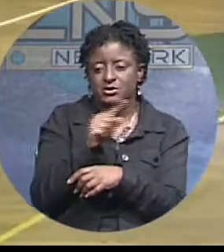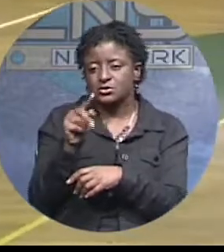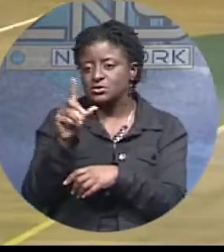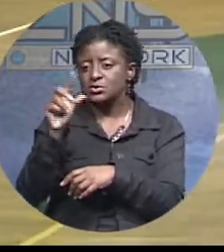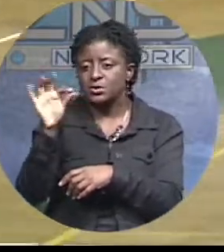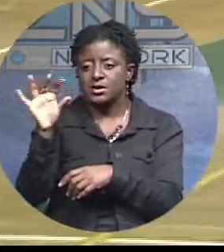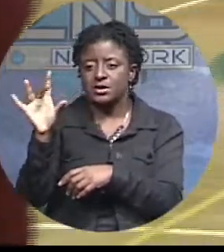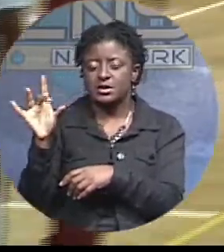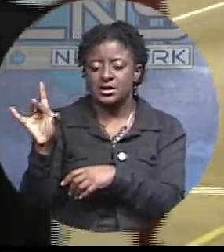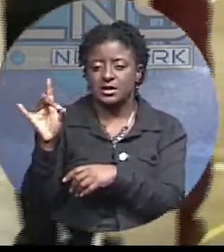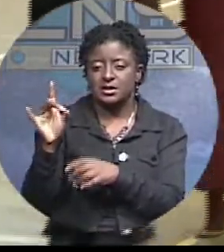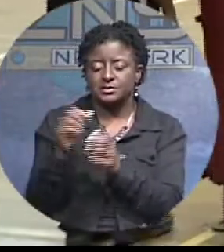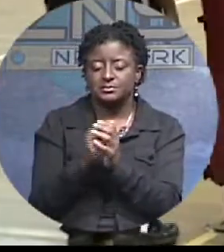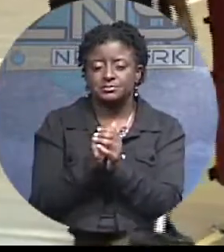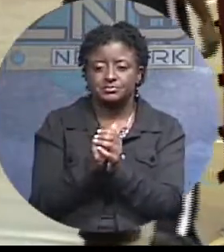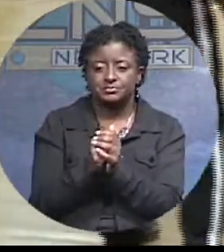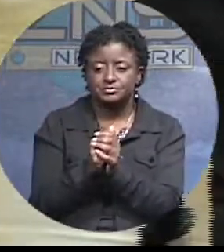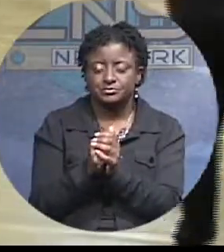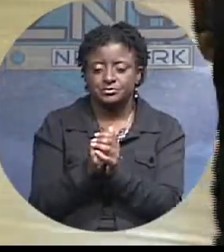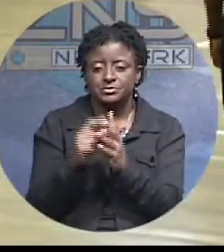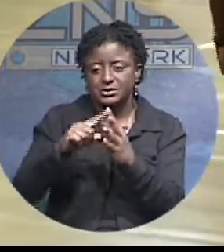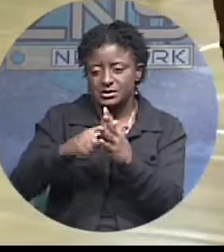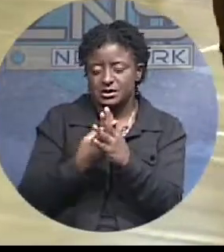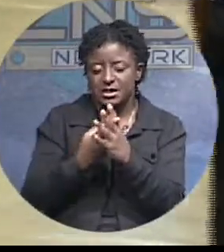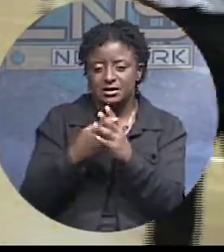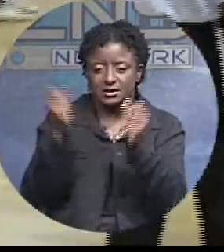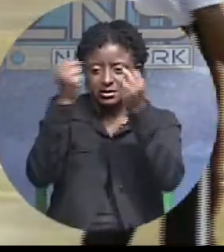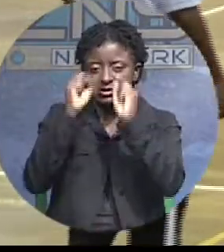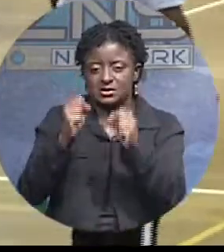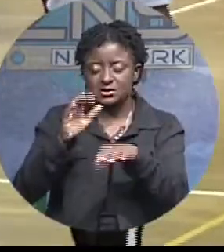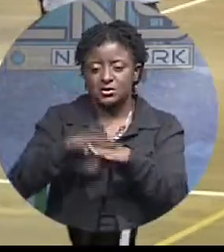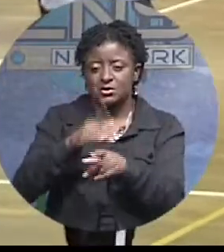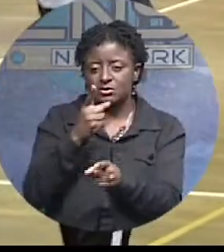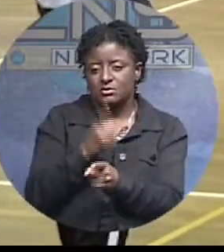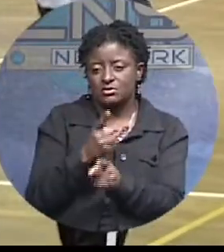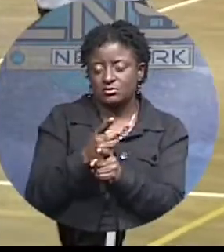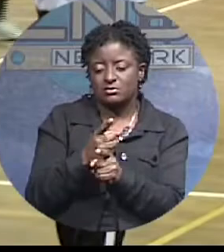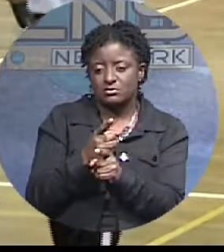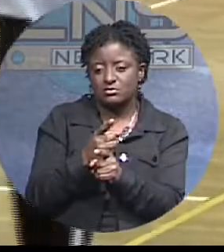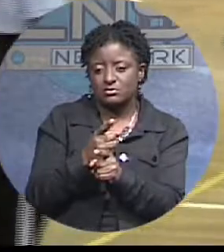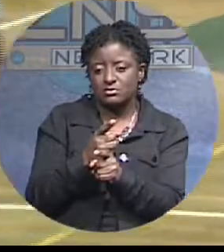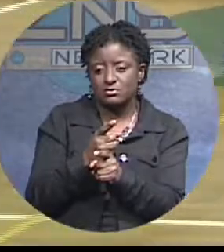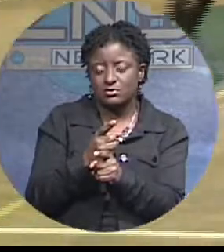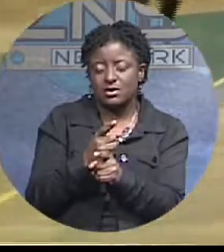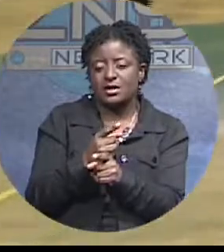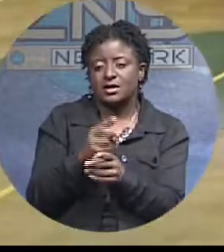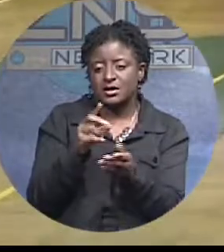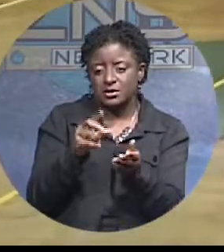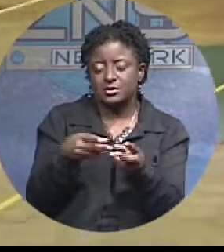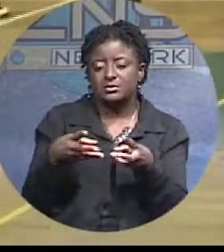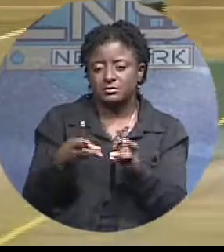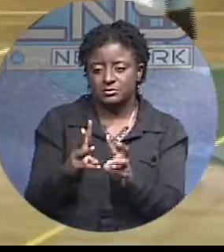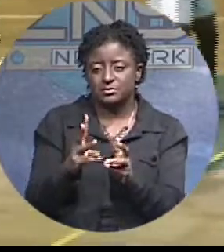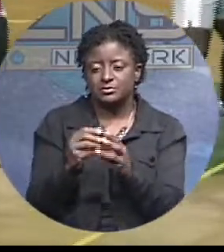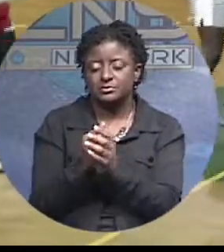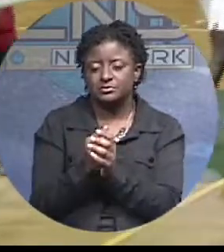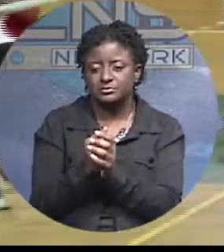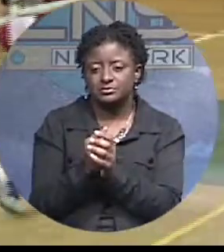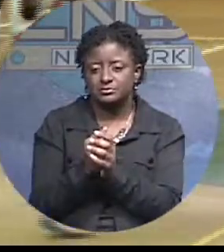Melinda Bastian provided the spark on offense for the Vixens, while Camila Miller and Rudan Sims were key on